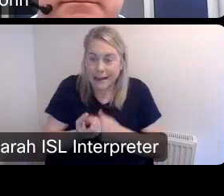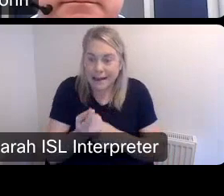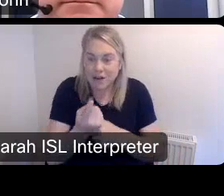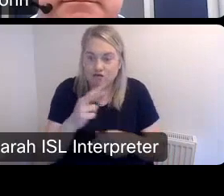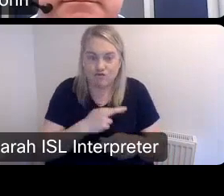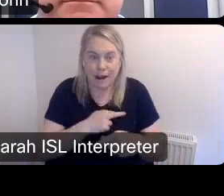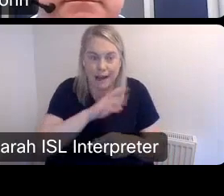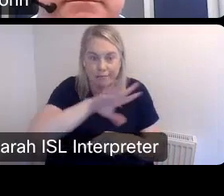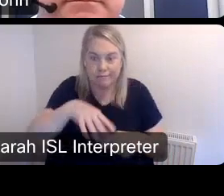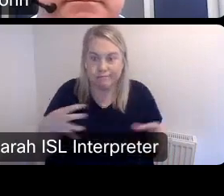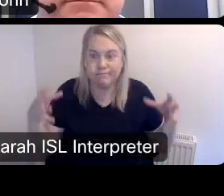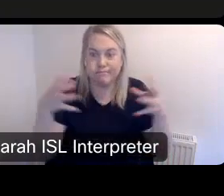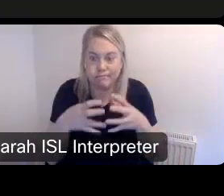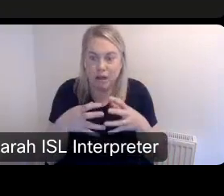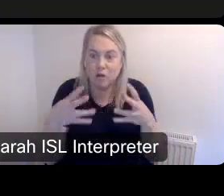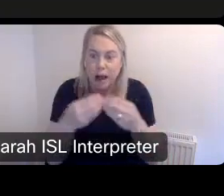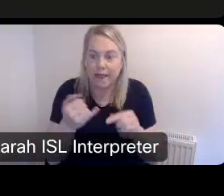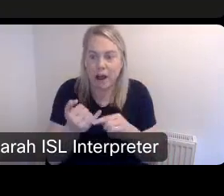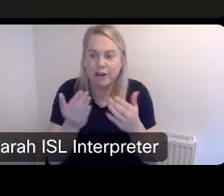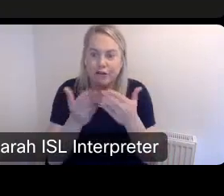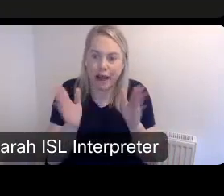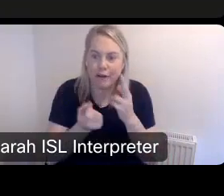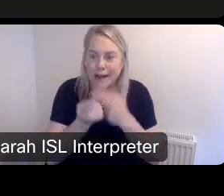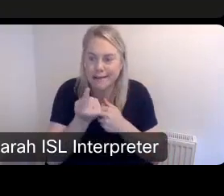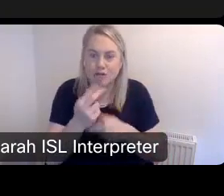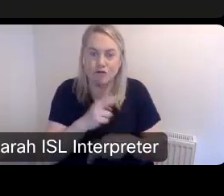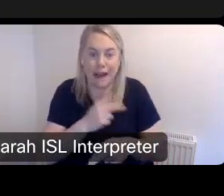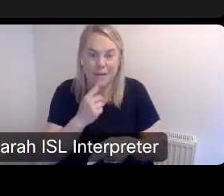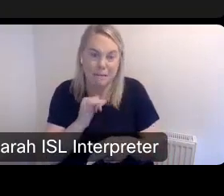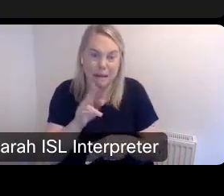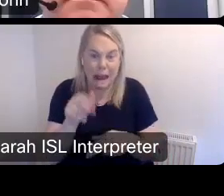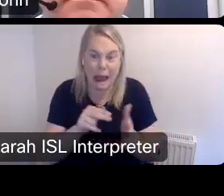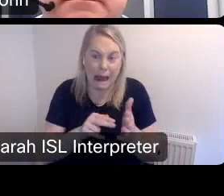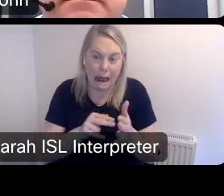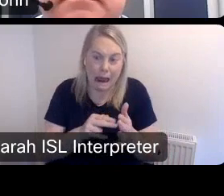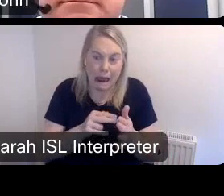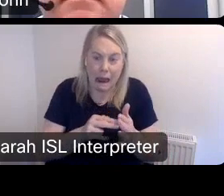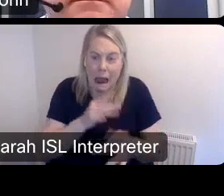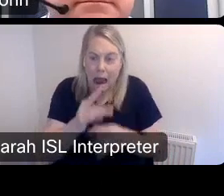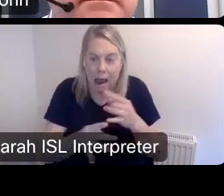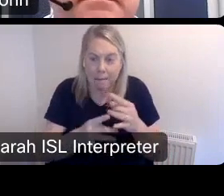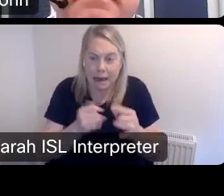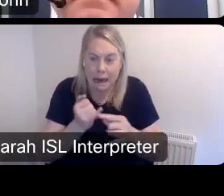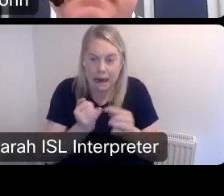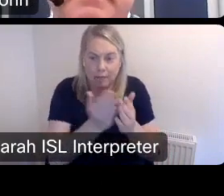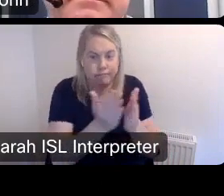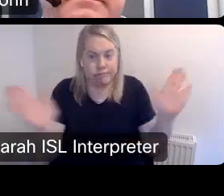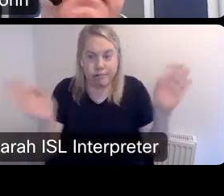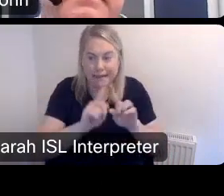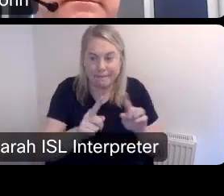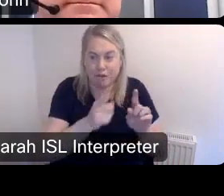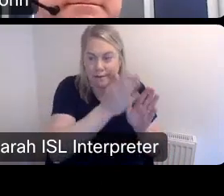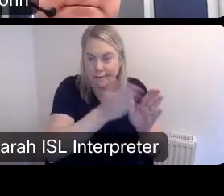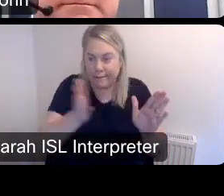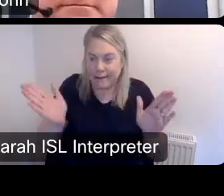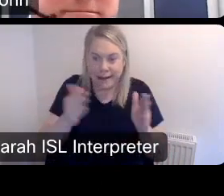together as generic incidents because I think we feel that they could apply in quite a vast number of settings, and even the surgery ones that we touched